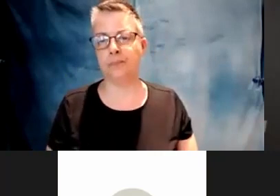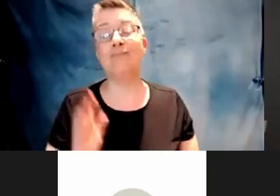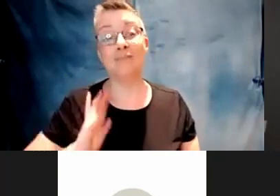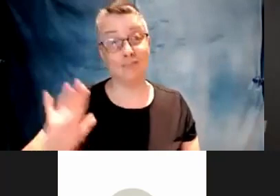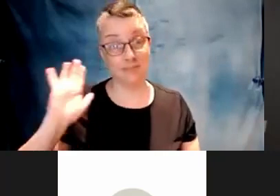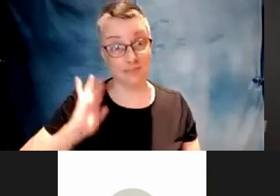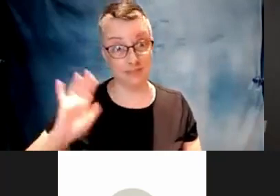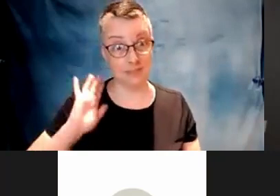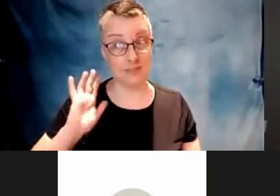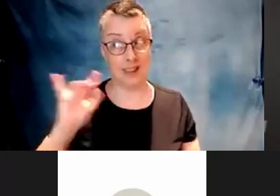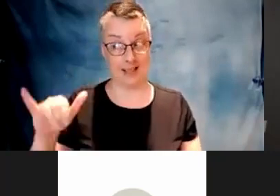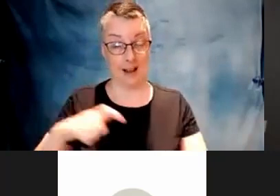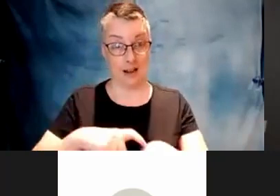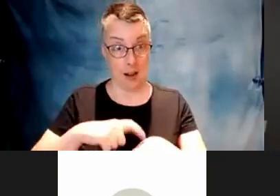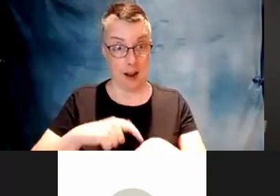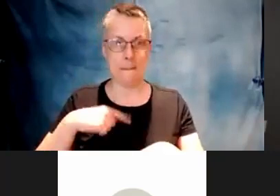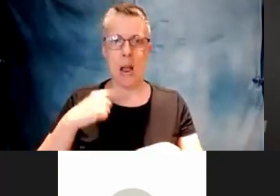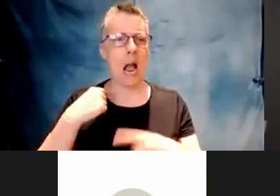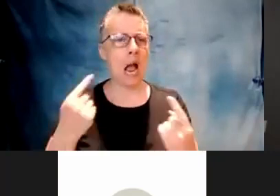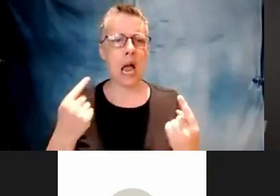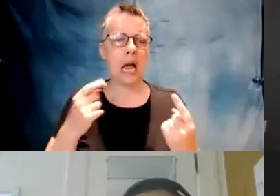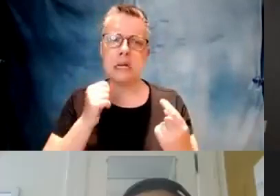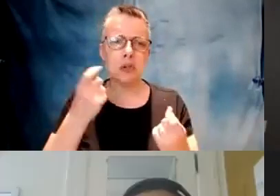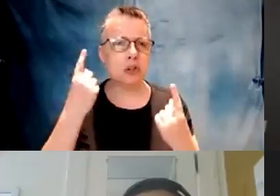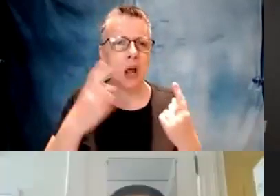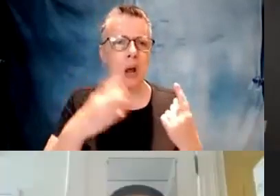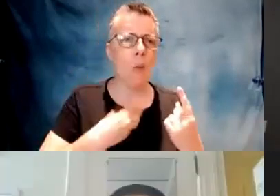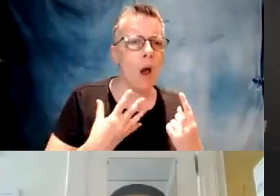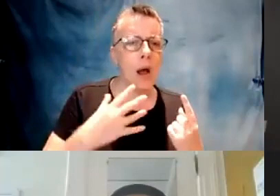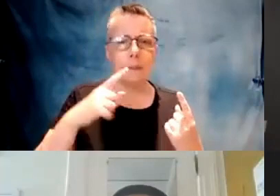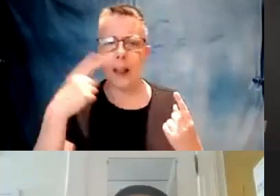Back then, I didn't understand white, black.